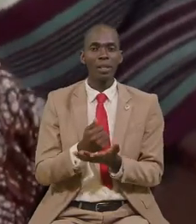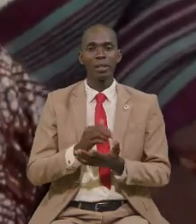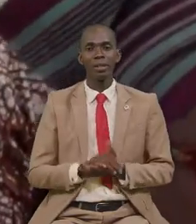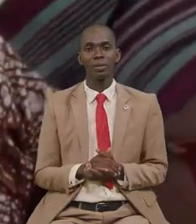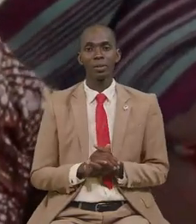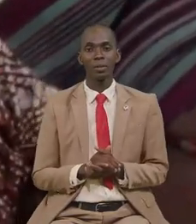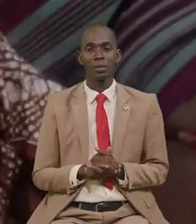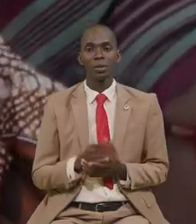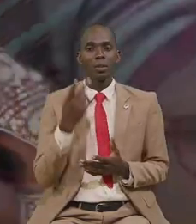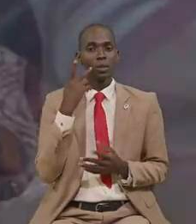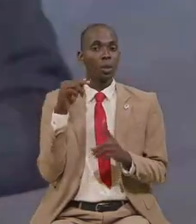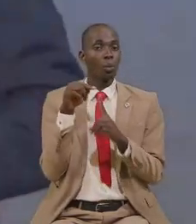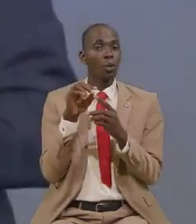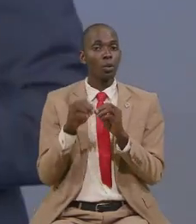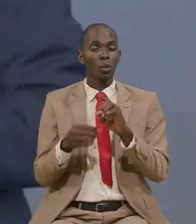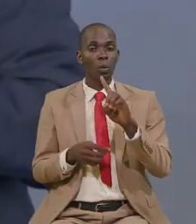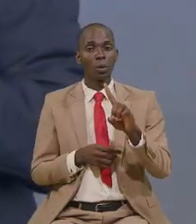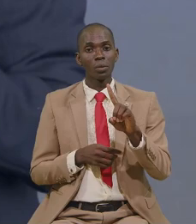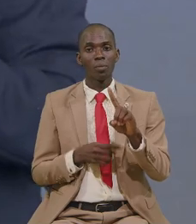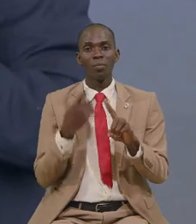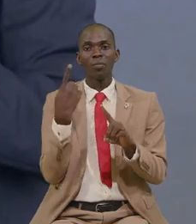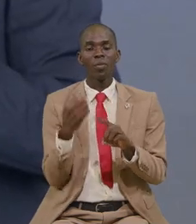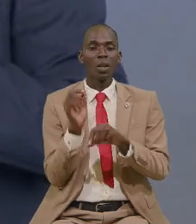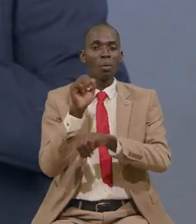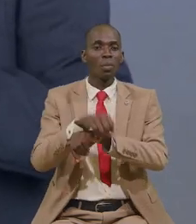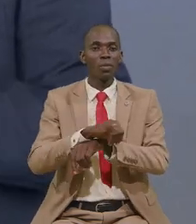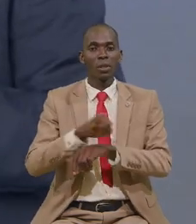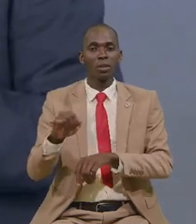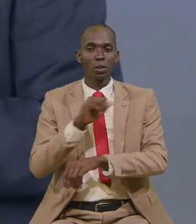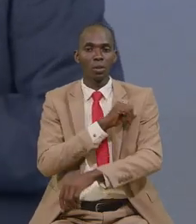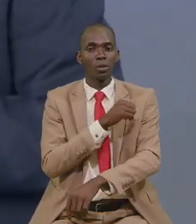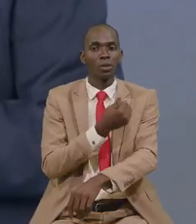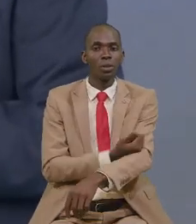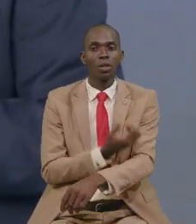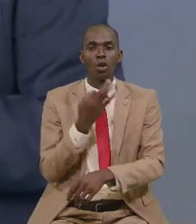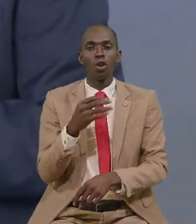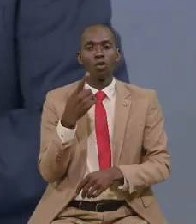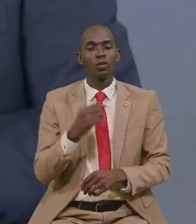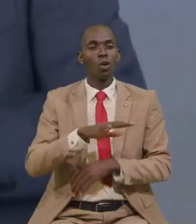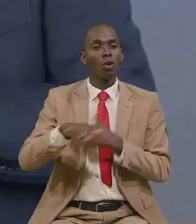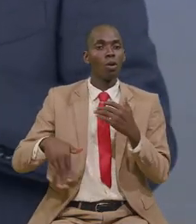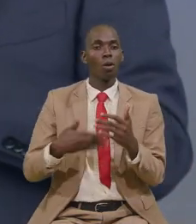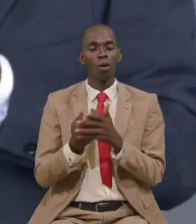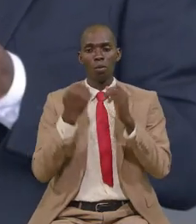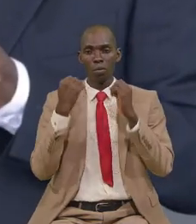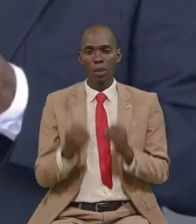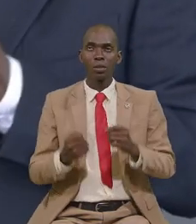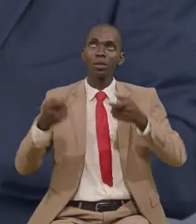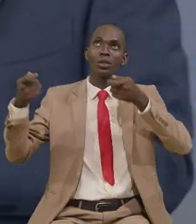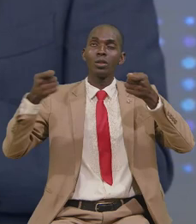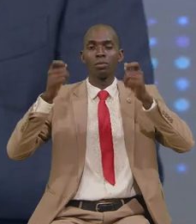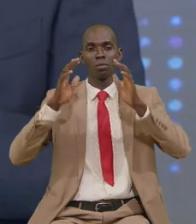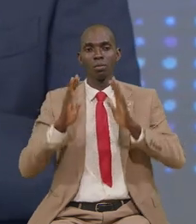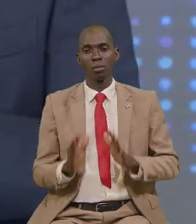at number one, the prevailing authority of the Almighty Sovereign.